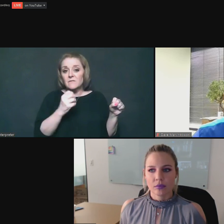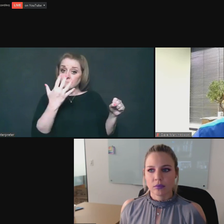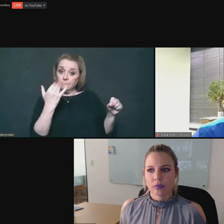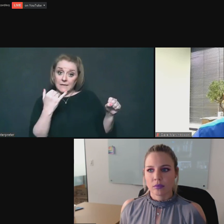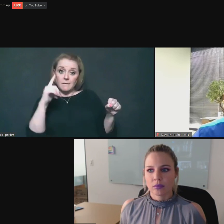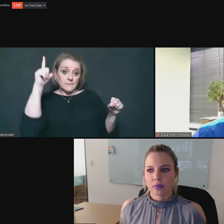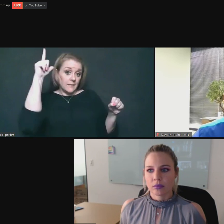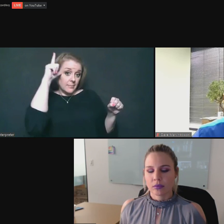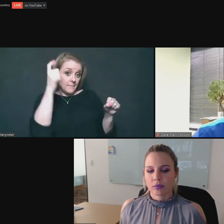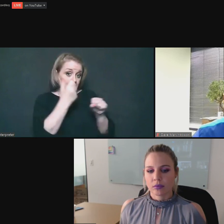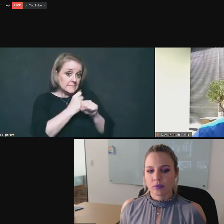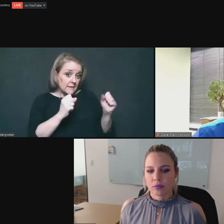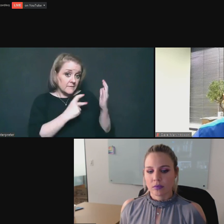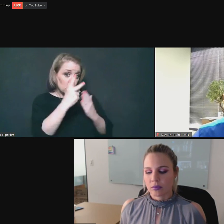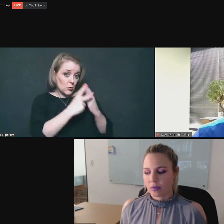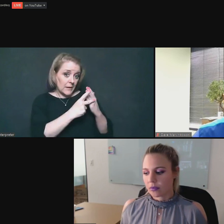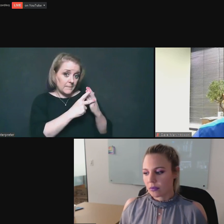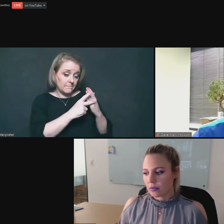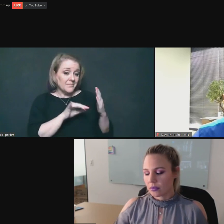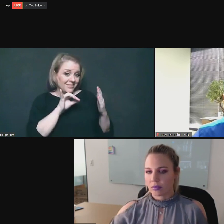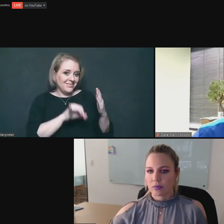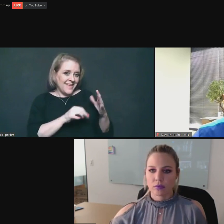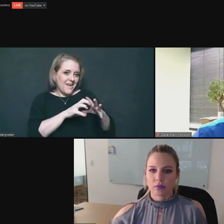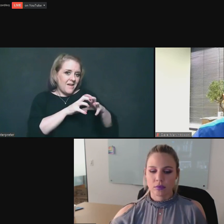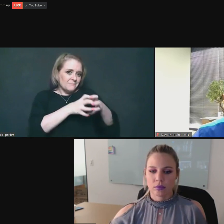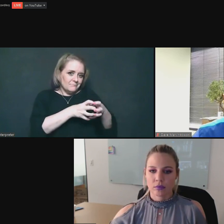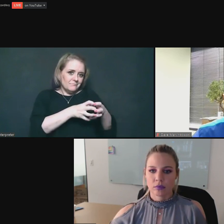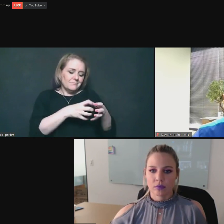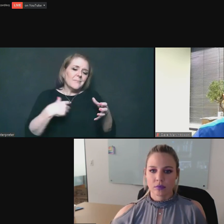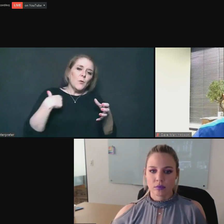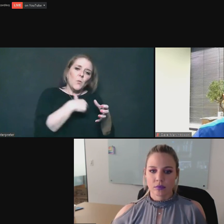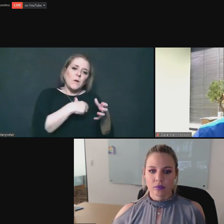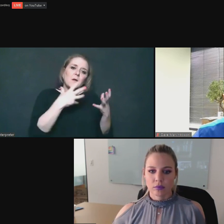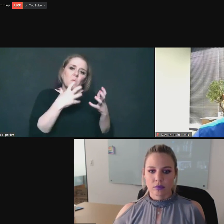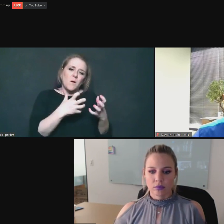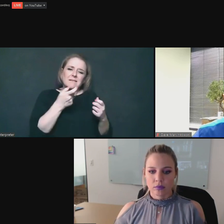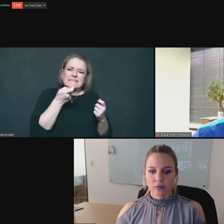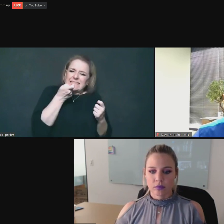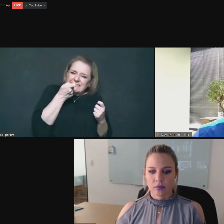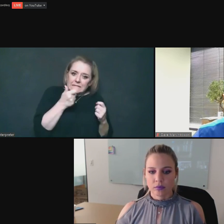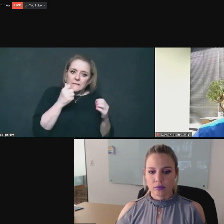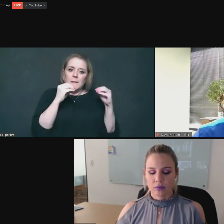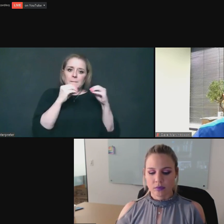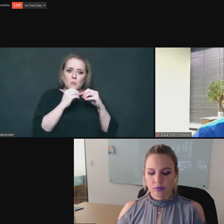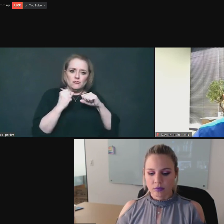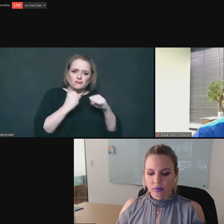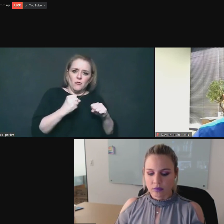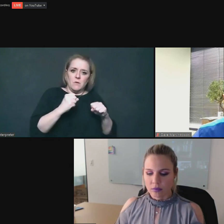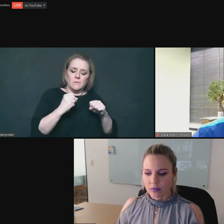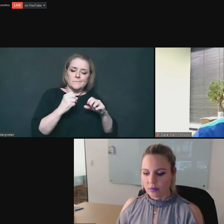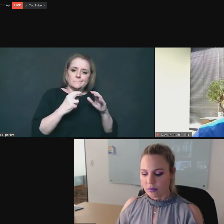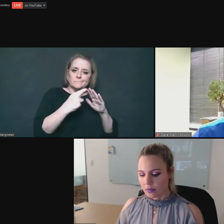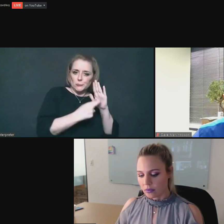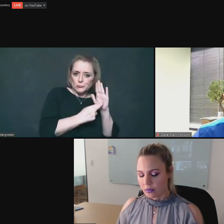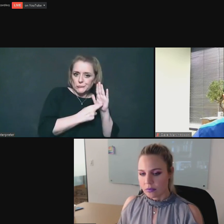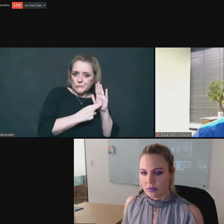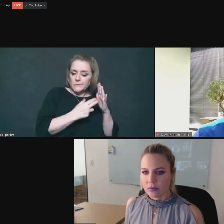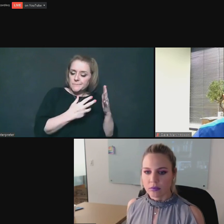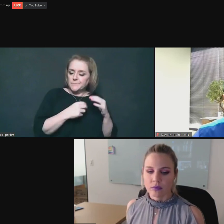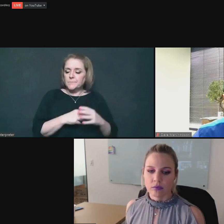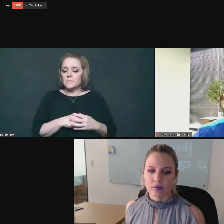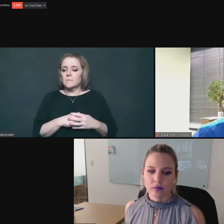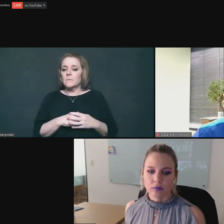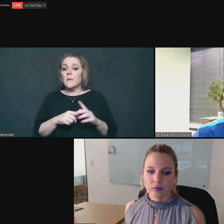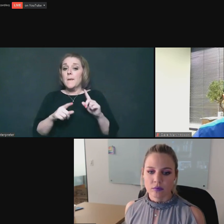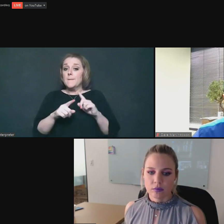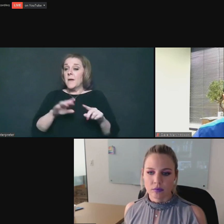program. So I think that really highlights what we would have done a little bit different. I think in many regards,